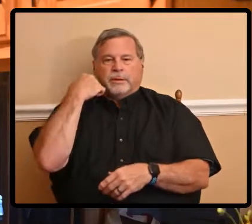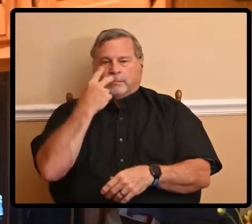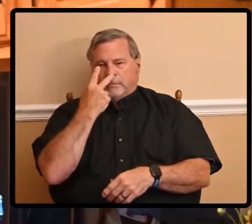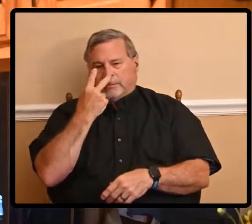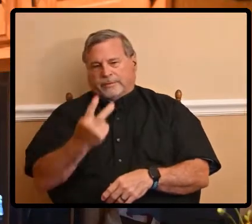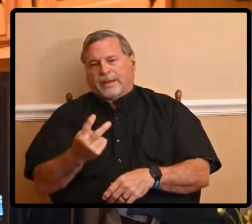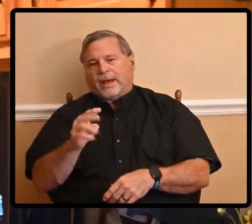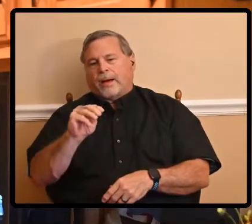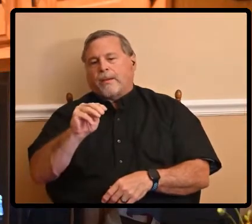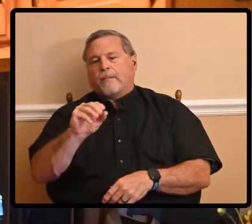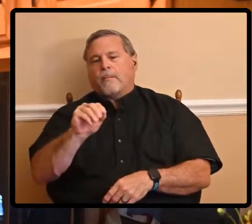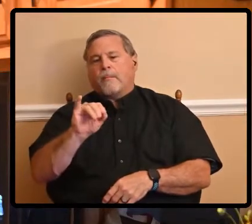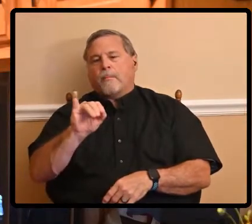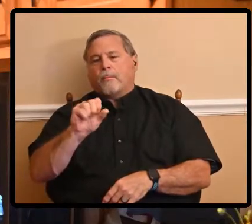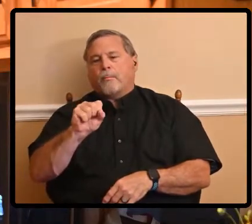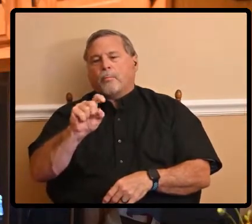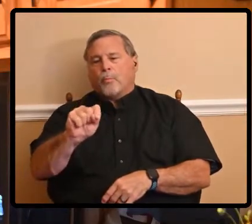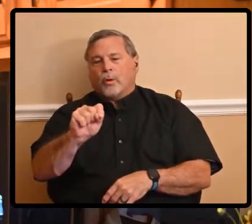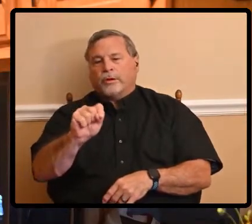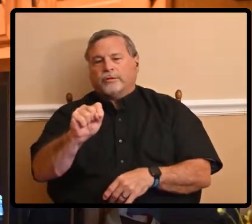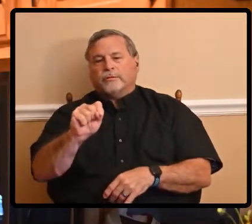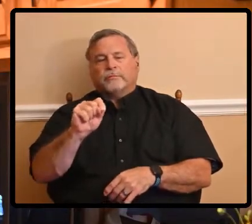So you can see how moist that is.